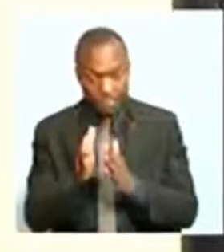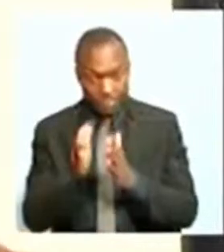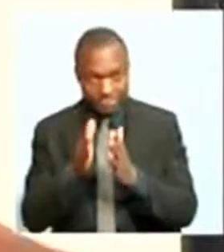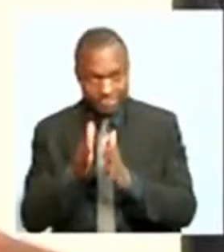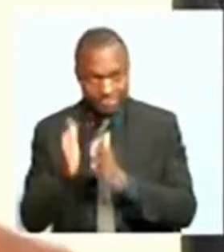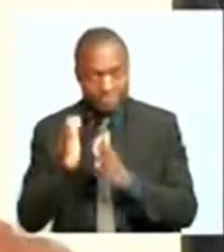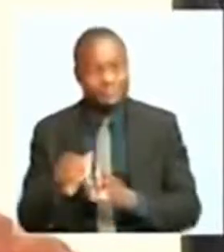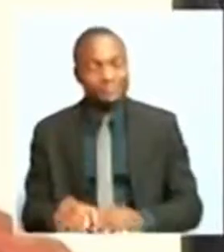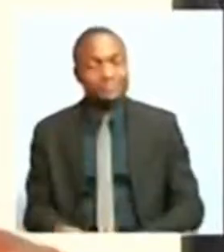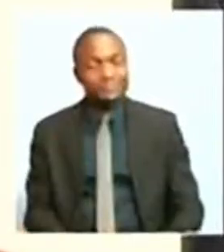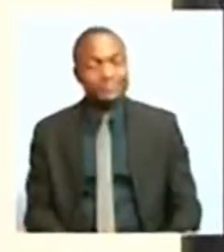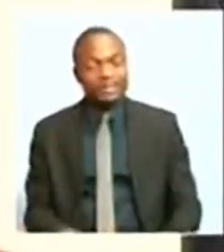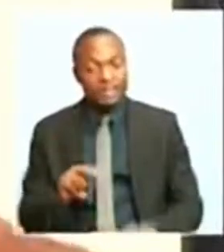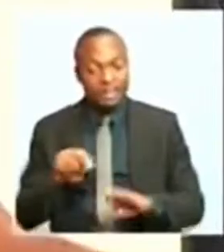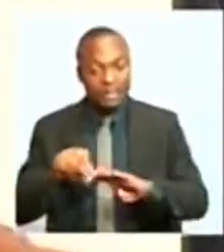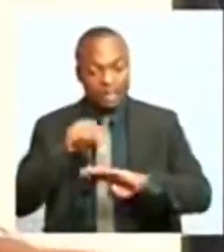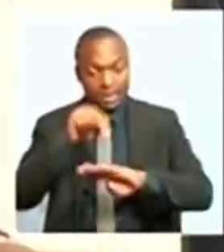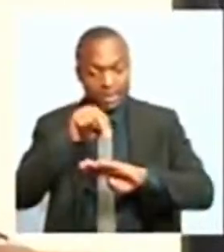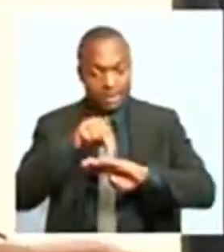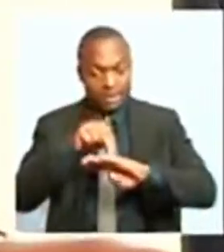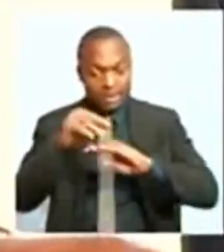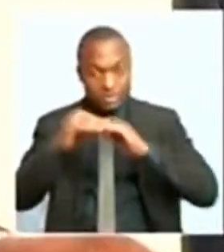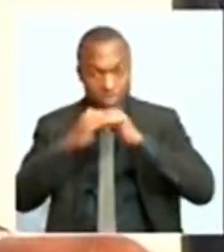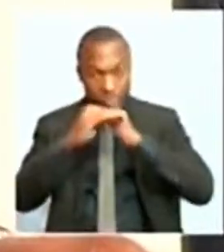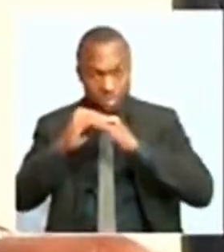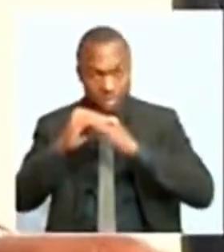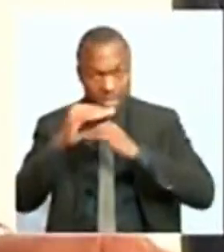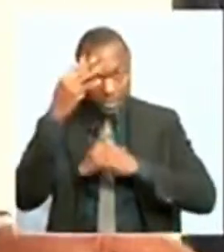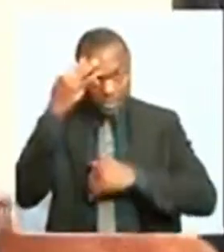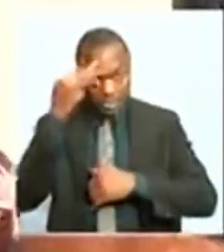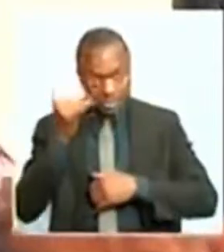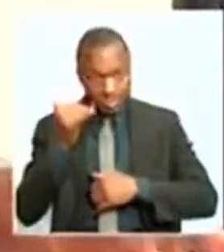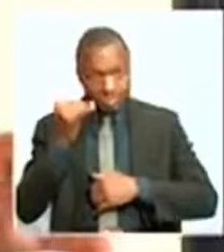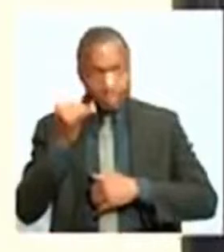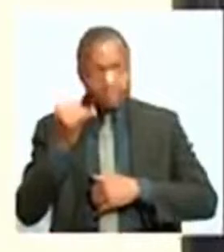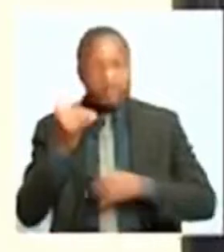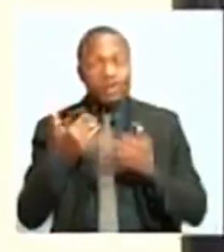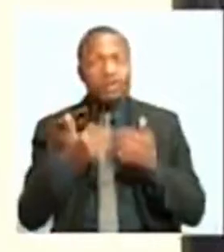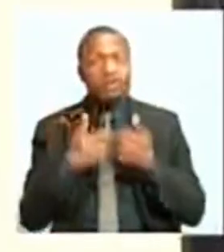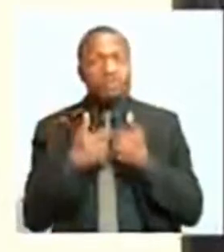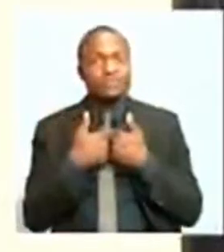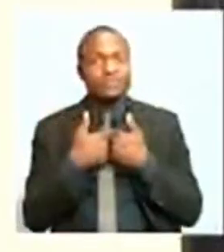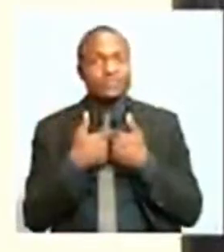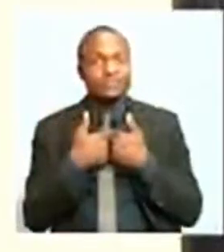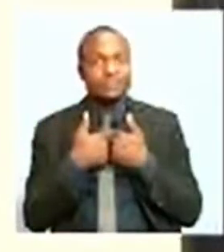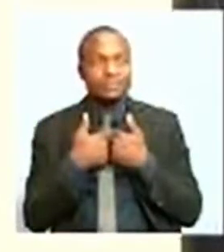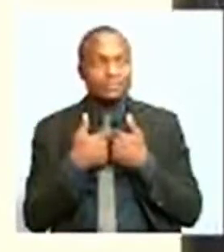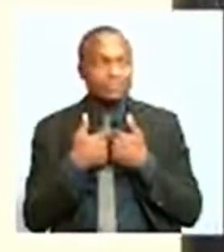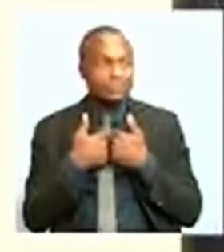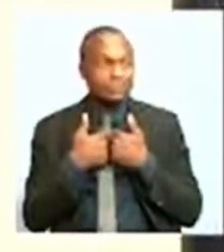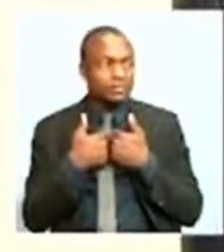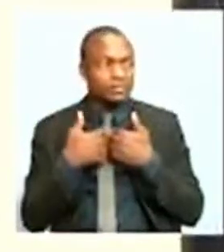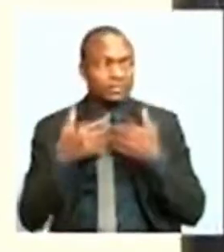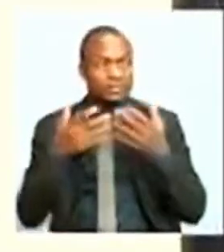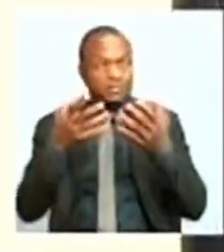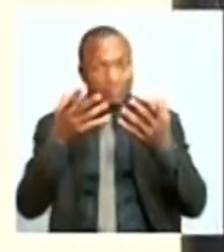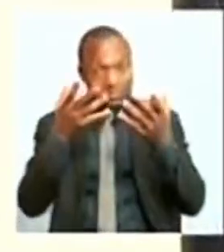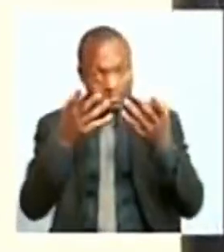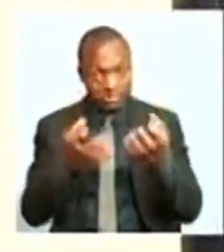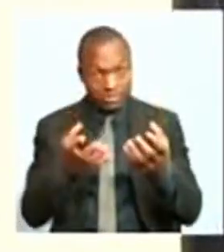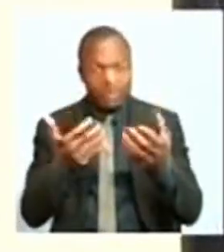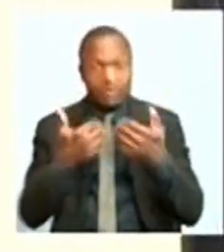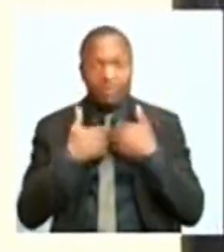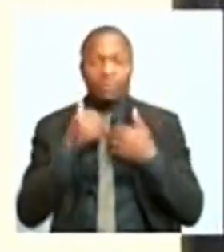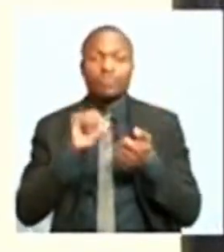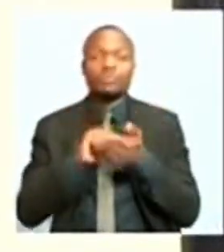at the national level, because we have a drought, for example, or we have a